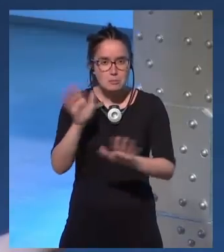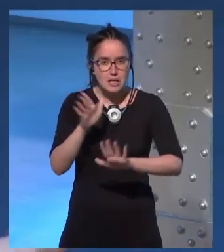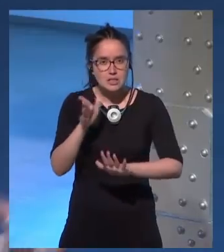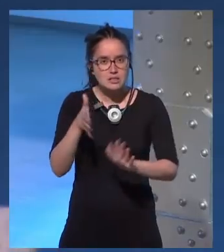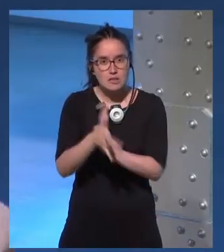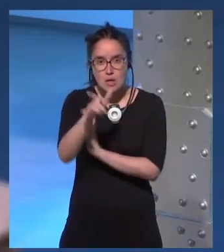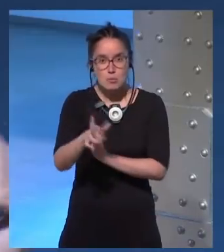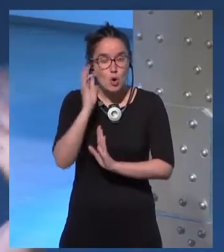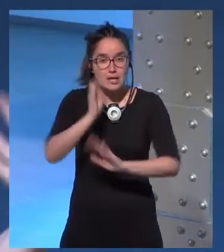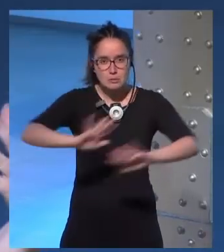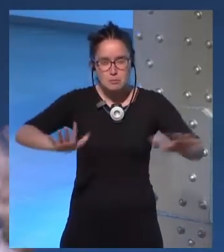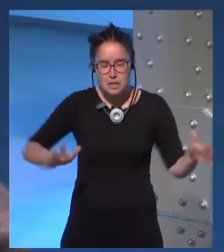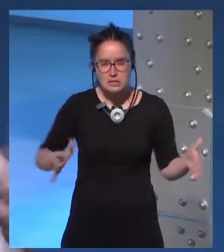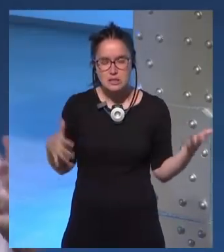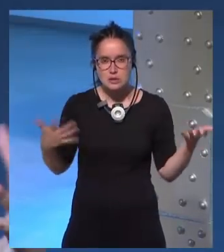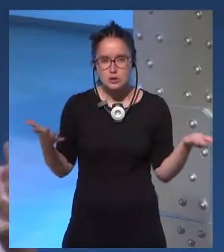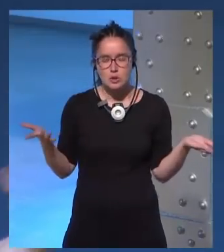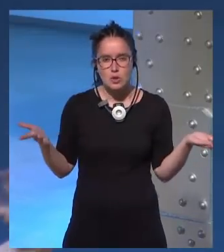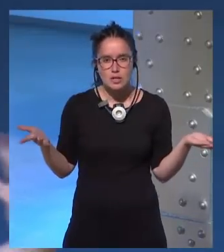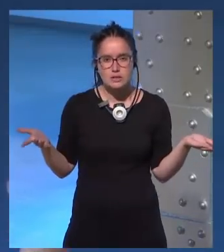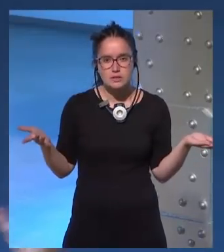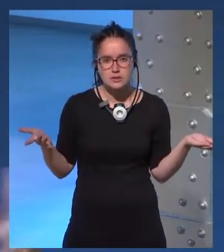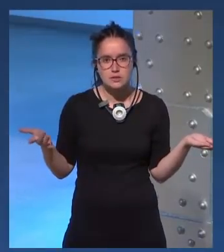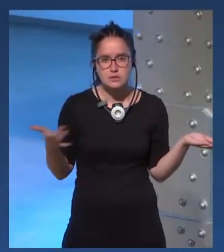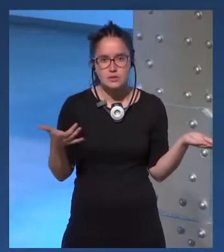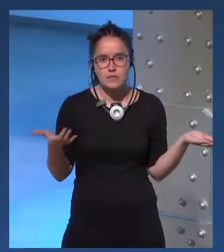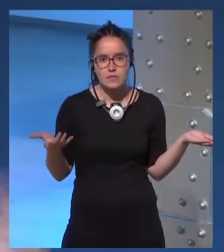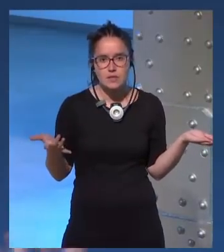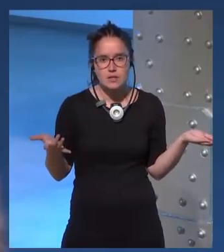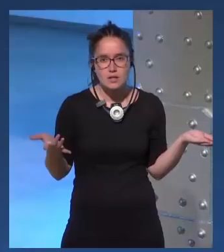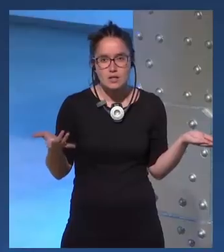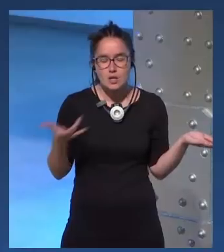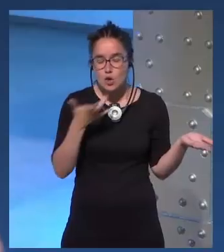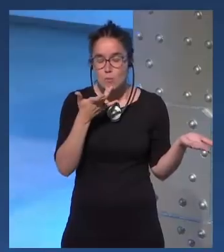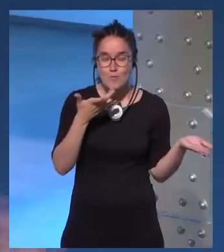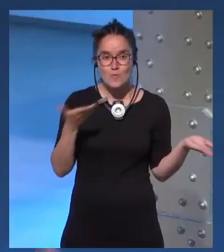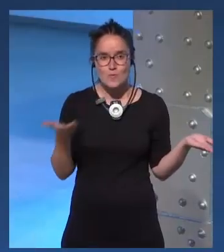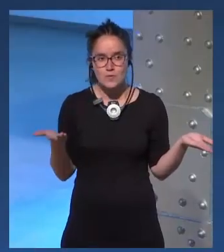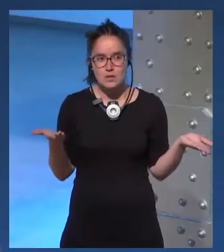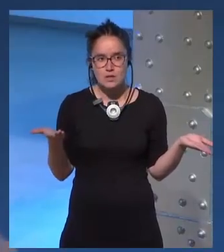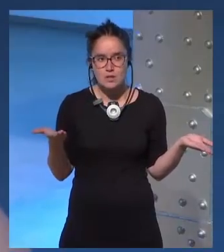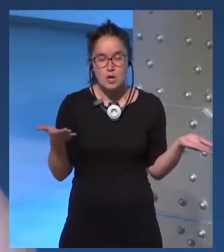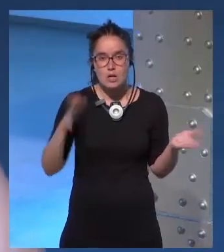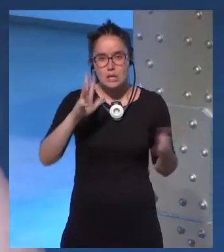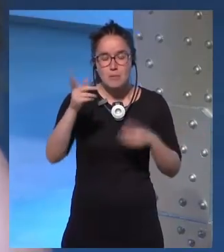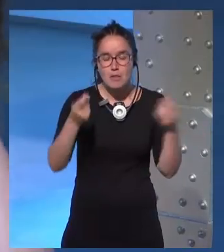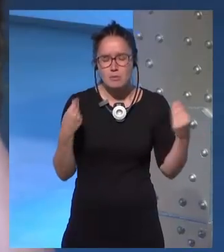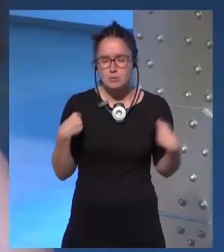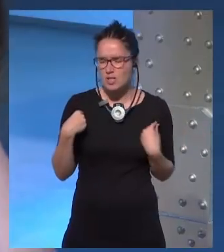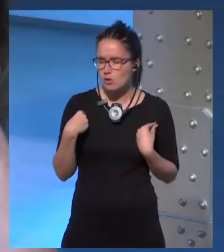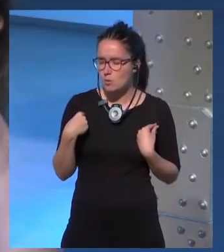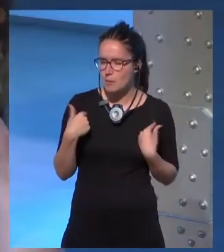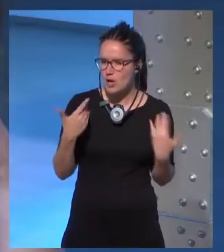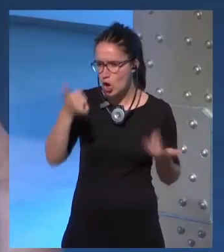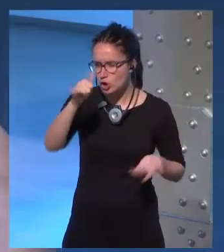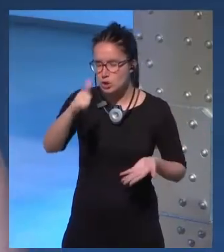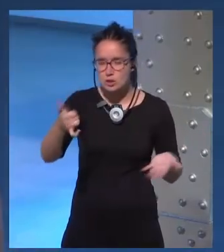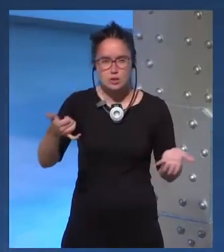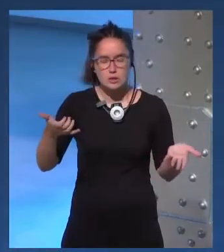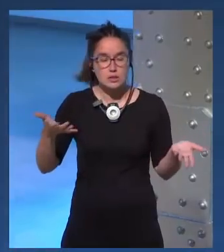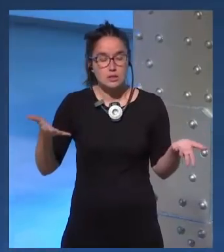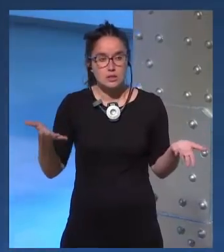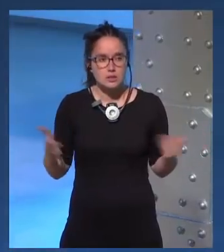just all of them lesbian or not? Or is this an extra?